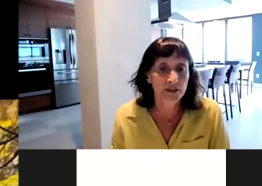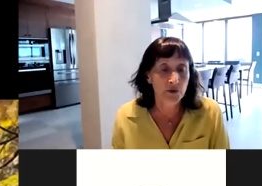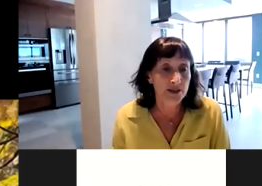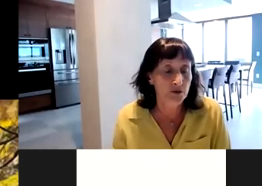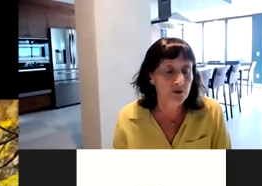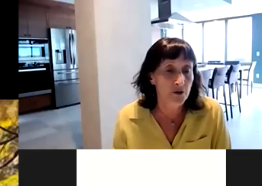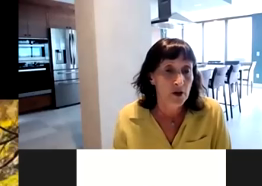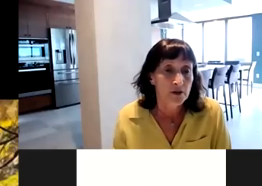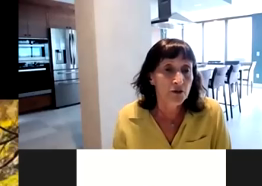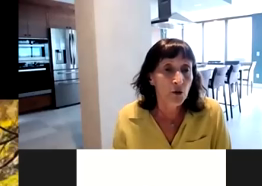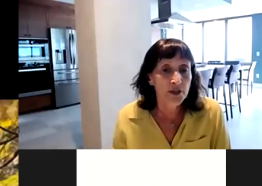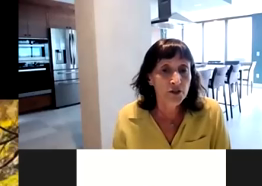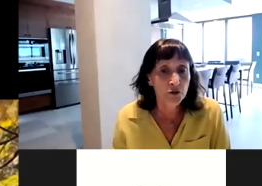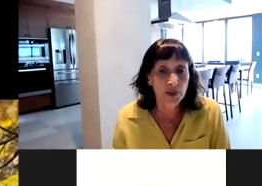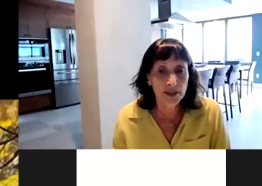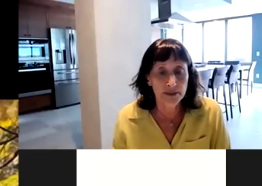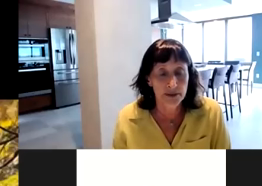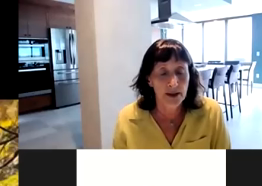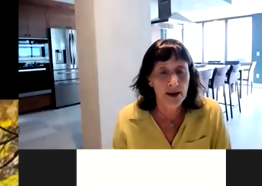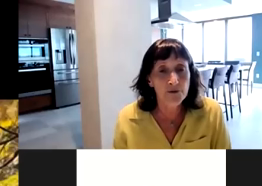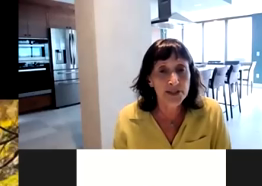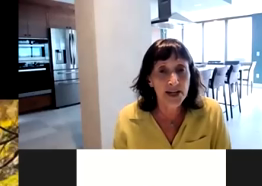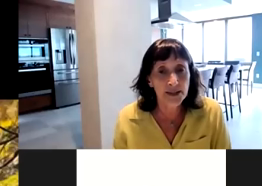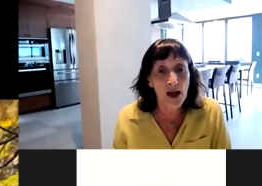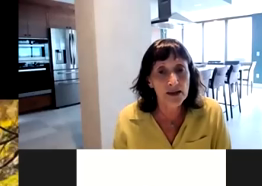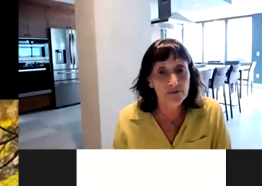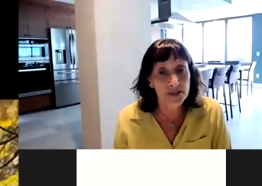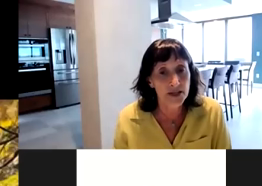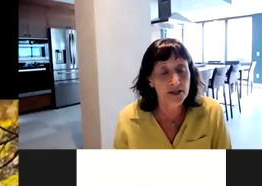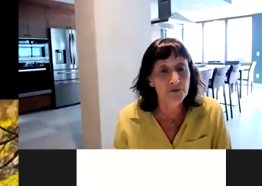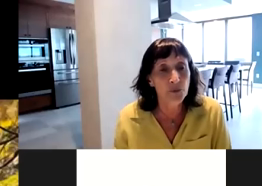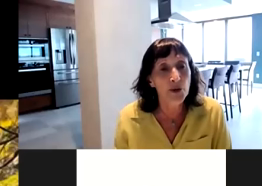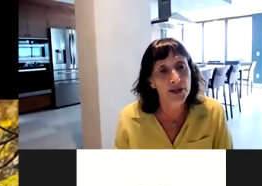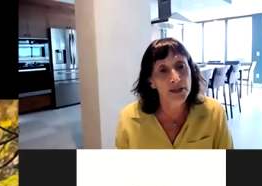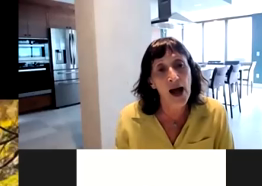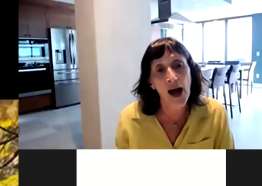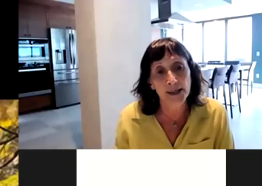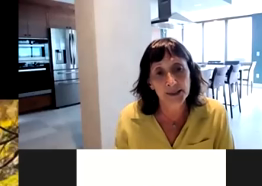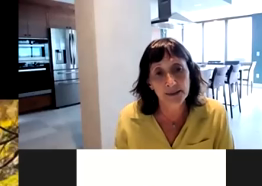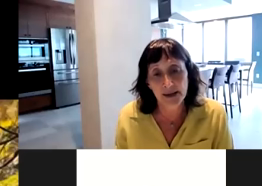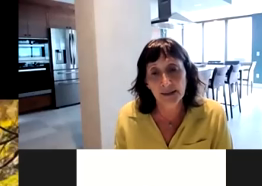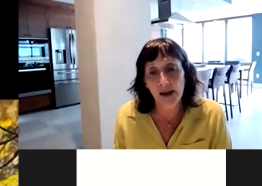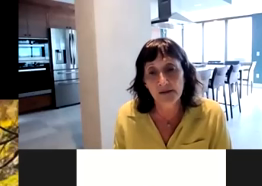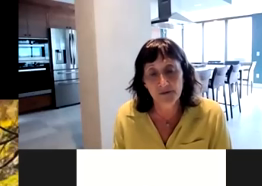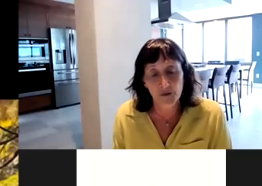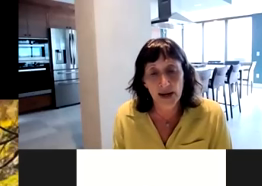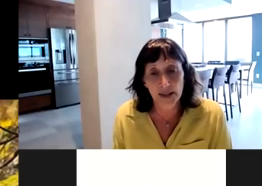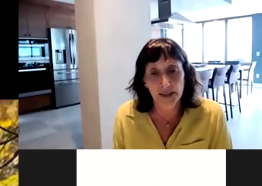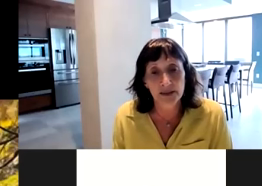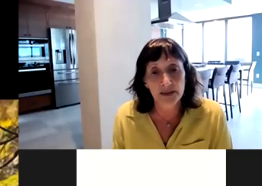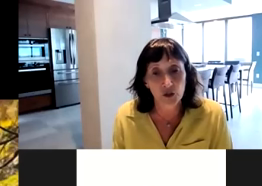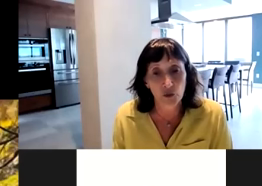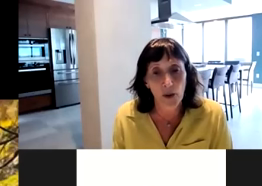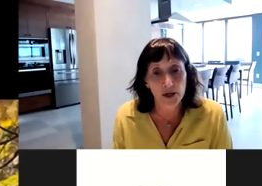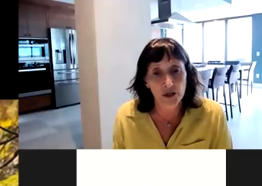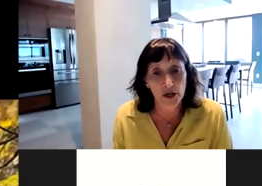everyday stressors. So we treat everyday life as if we're in a heightened and